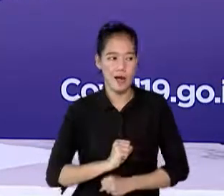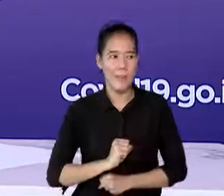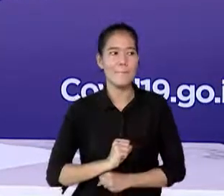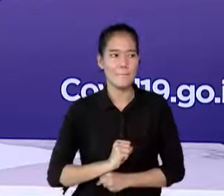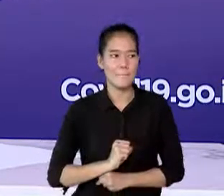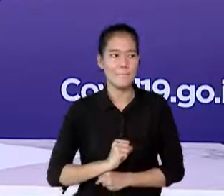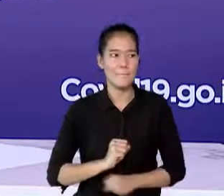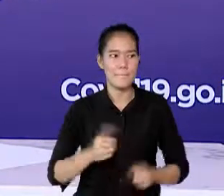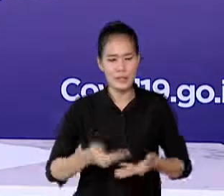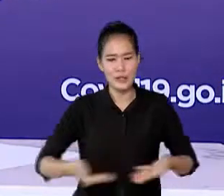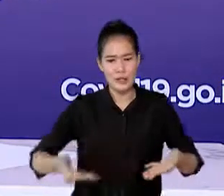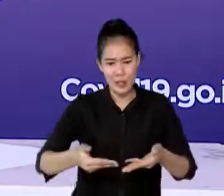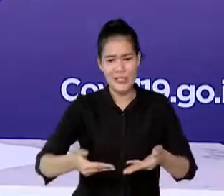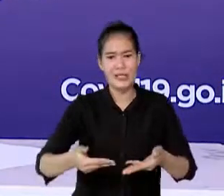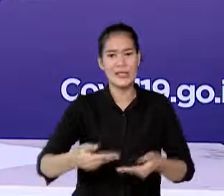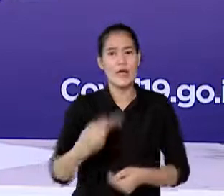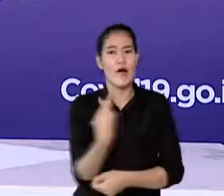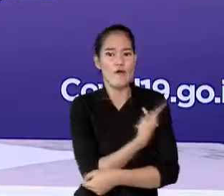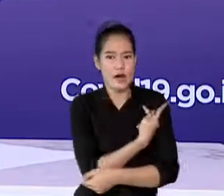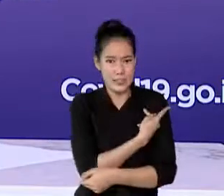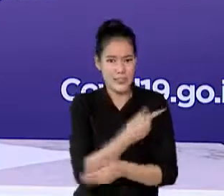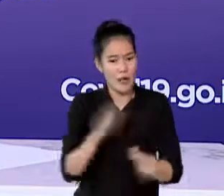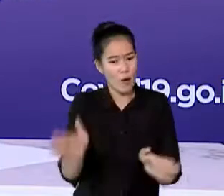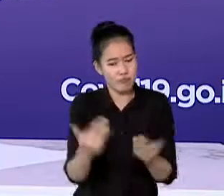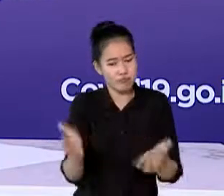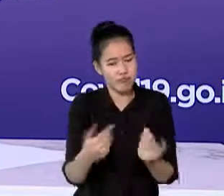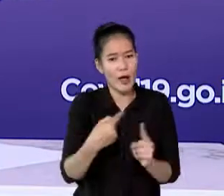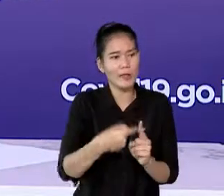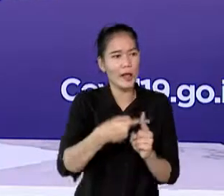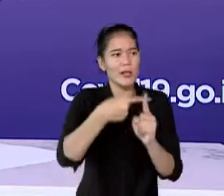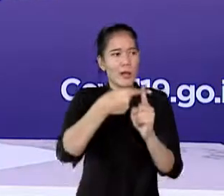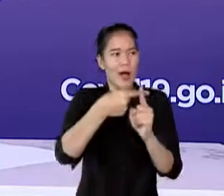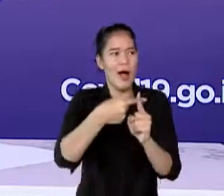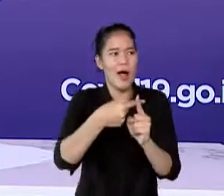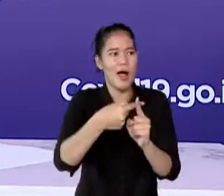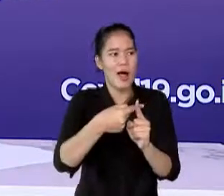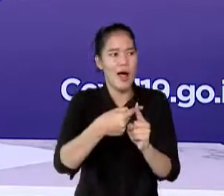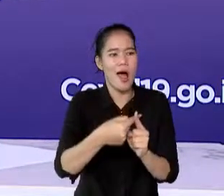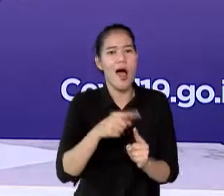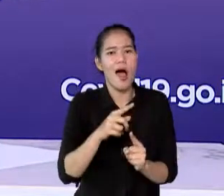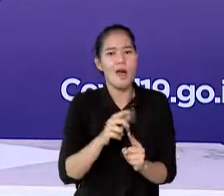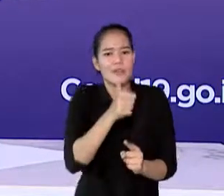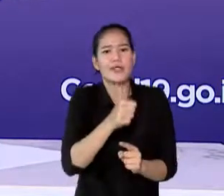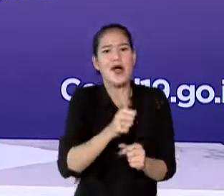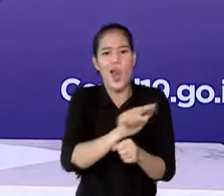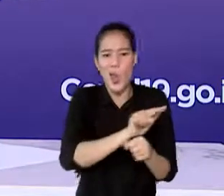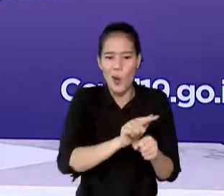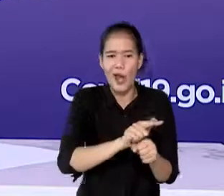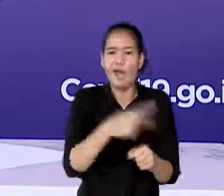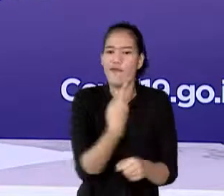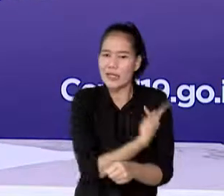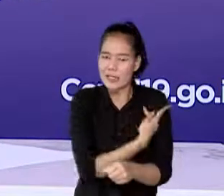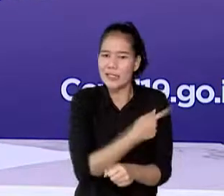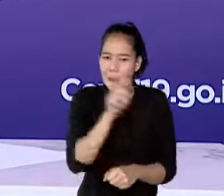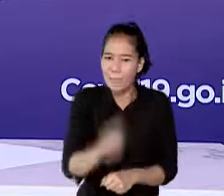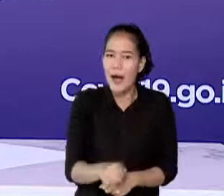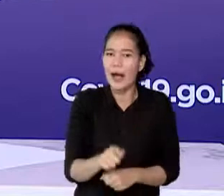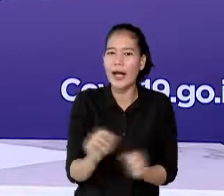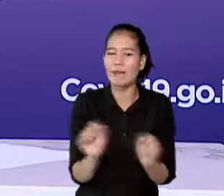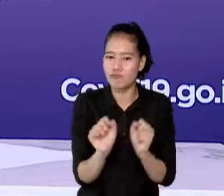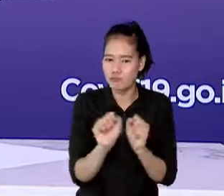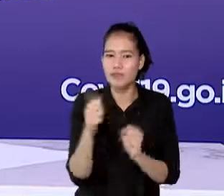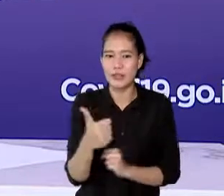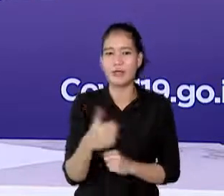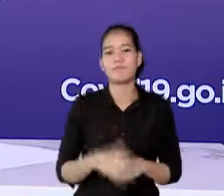that through this increase in vaccine production, domestic vaccines needs can be met. Thank you. Thank you.